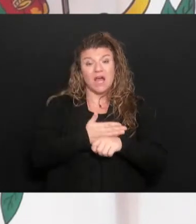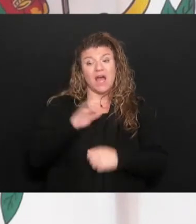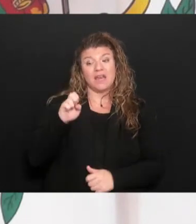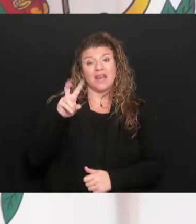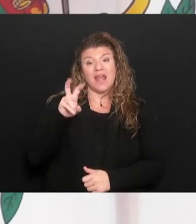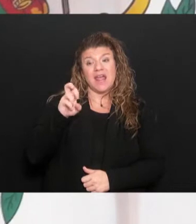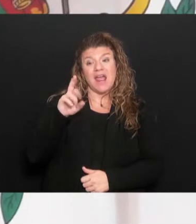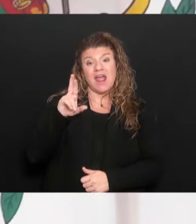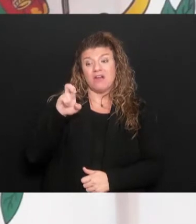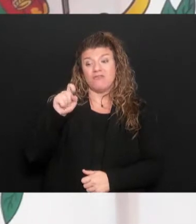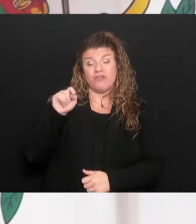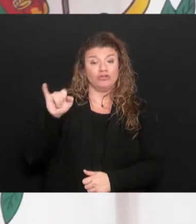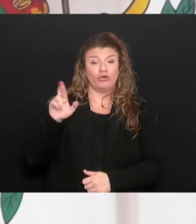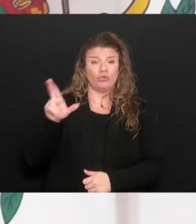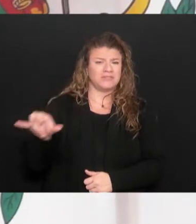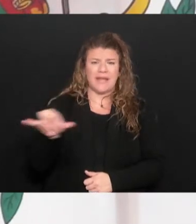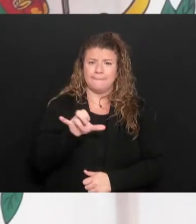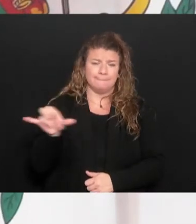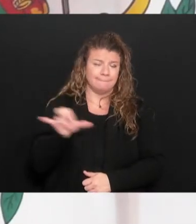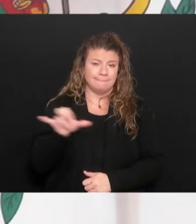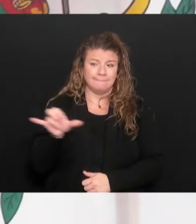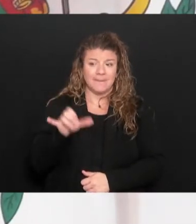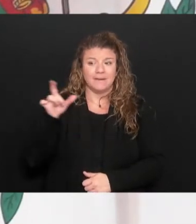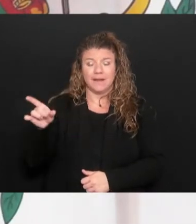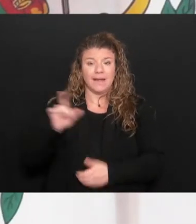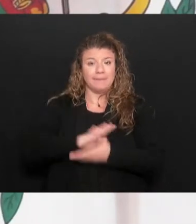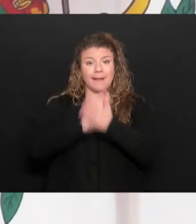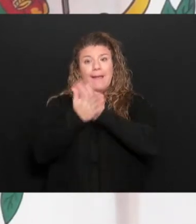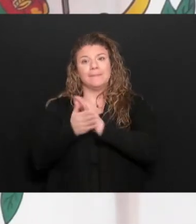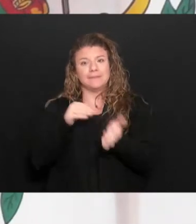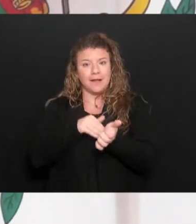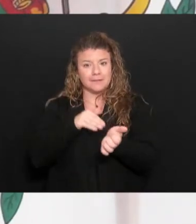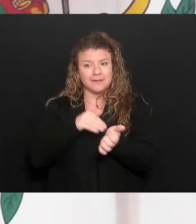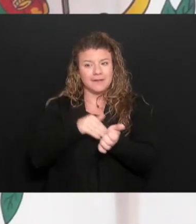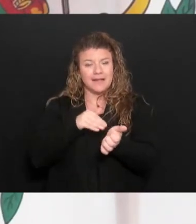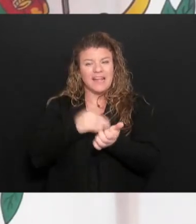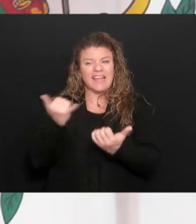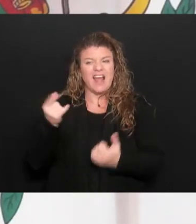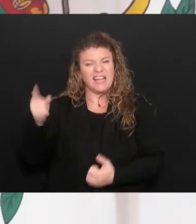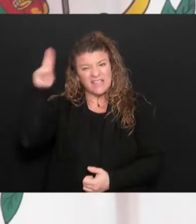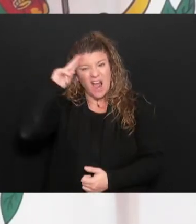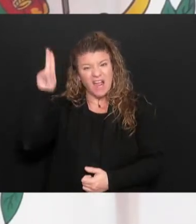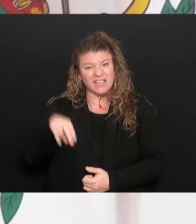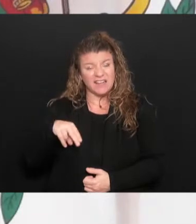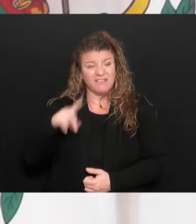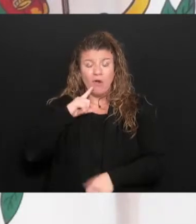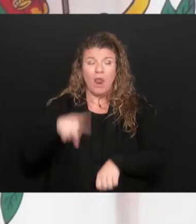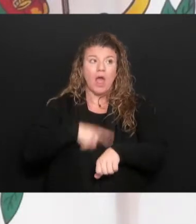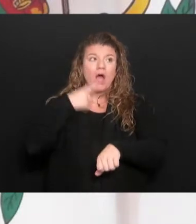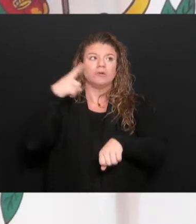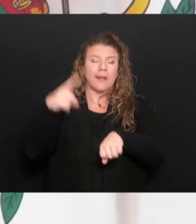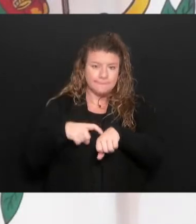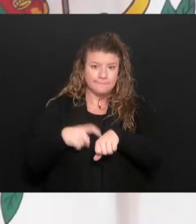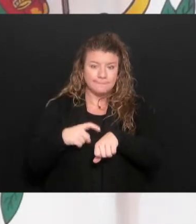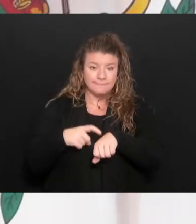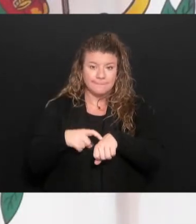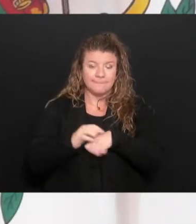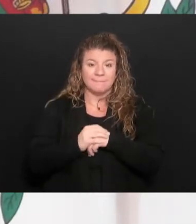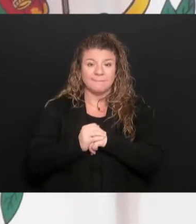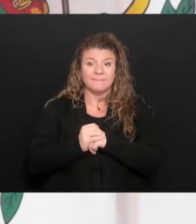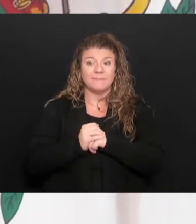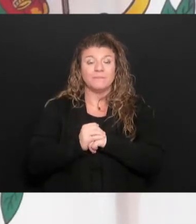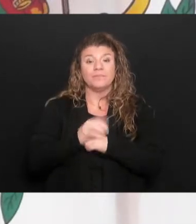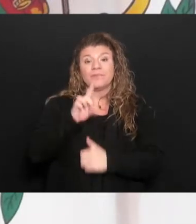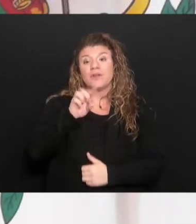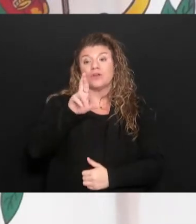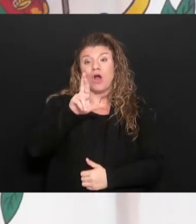Jr., you know, the same way, and Everett Jr. has been a doctor in West Virginia and in the Huntington area for a long, long, long time. And Dr.